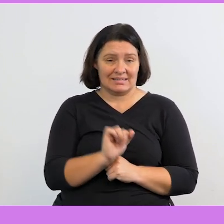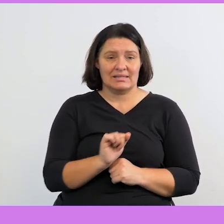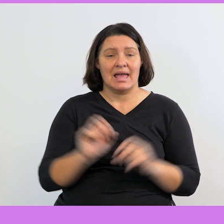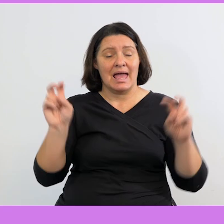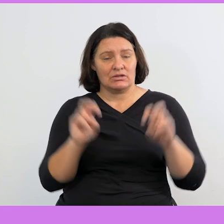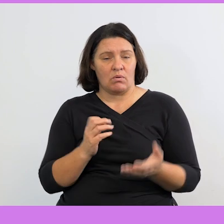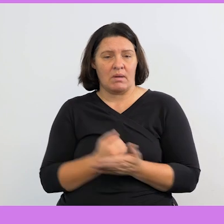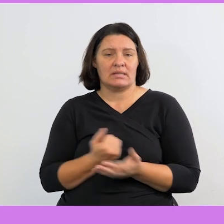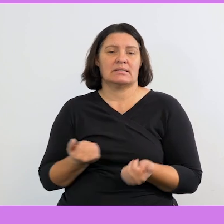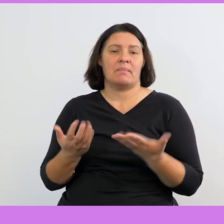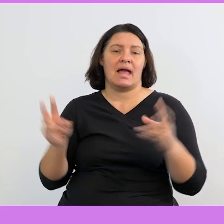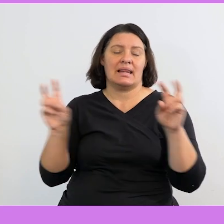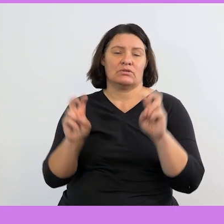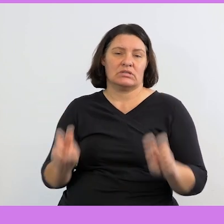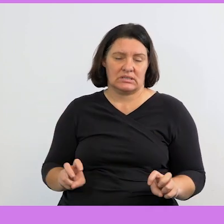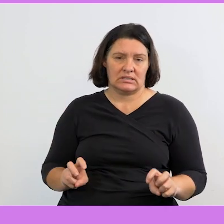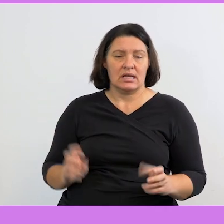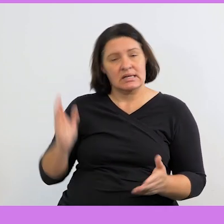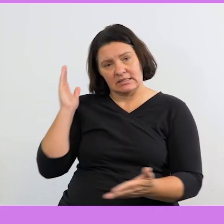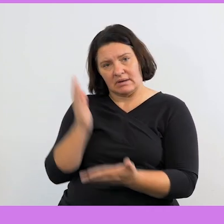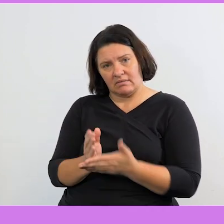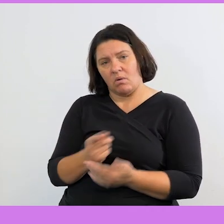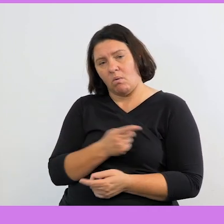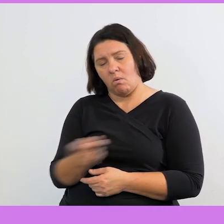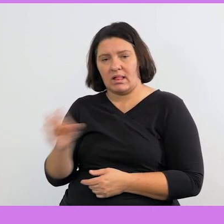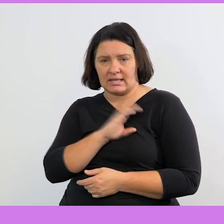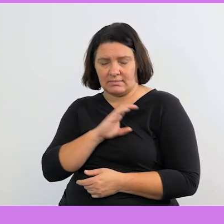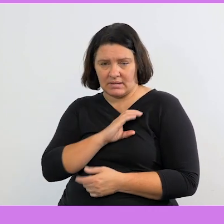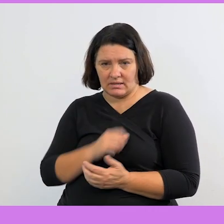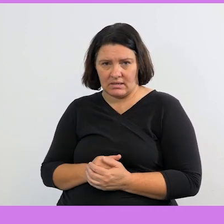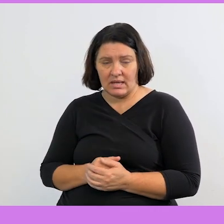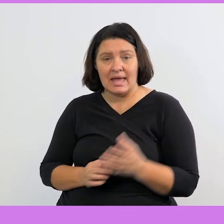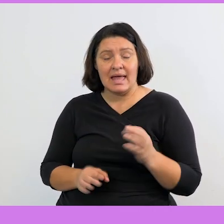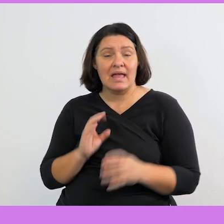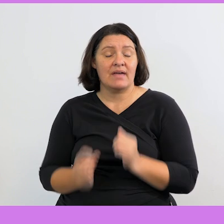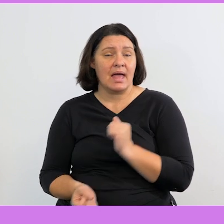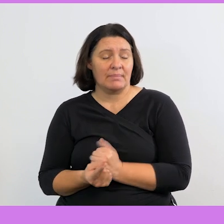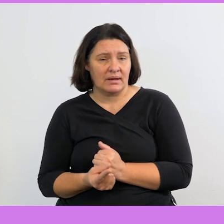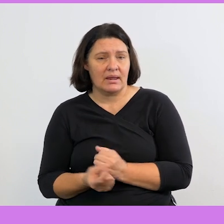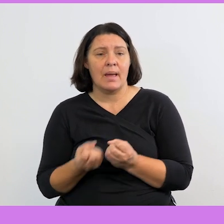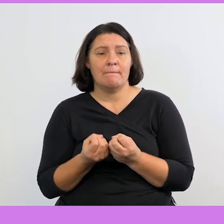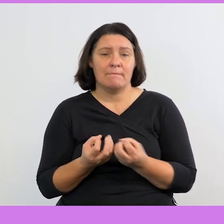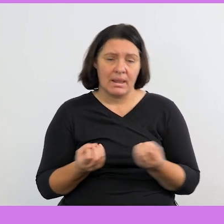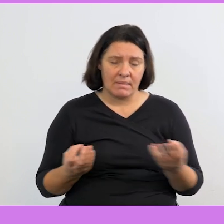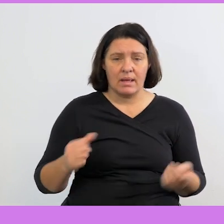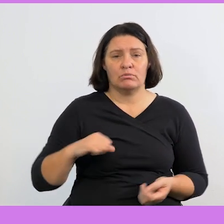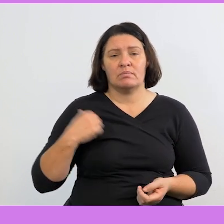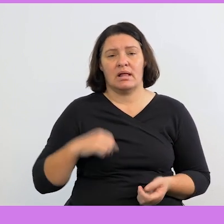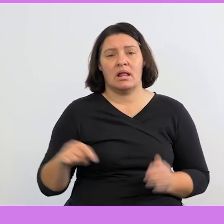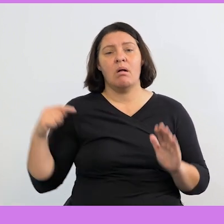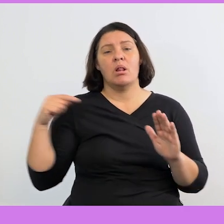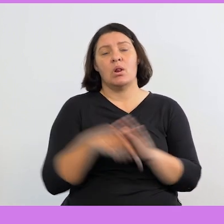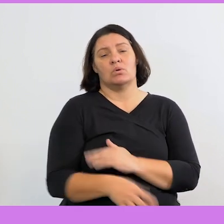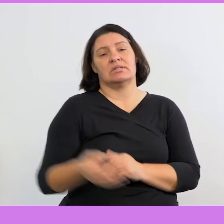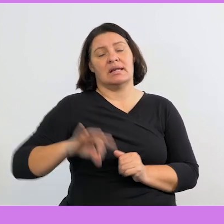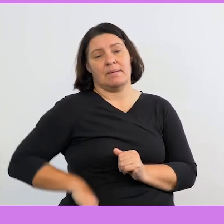situation, Eskom should supply electricity directly to all customers. If this should happen, many municipalities